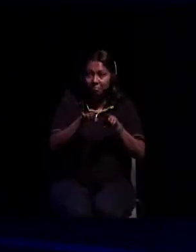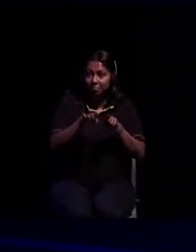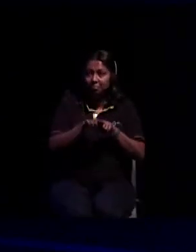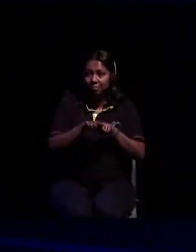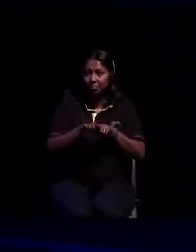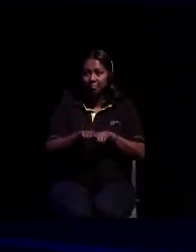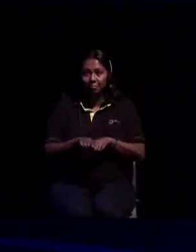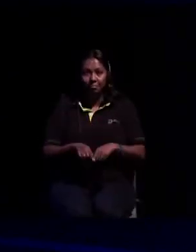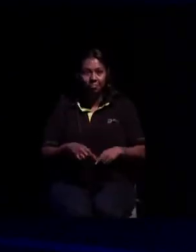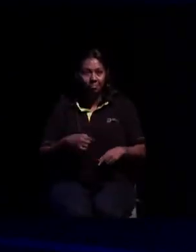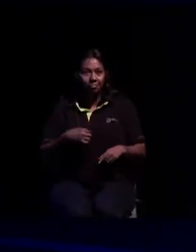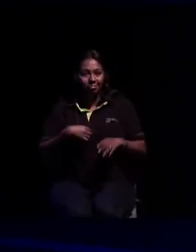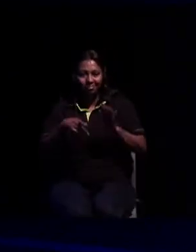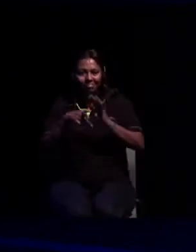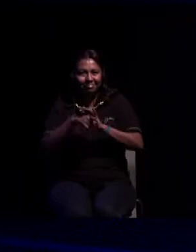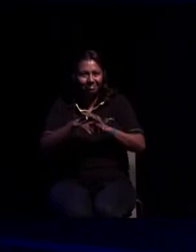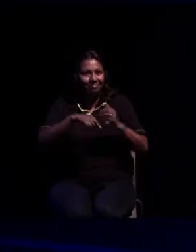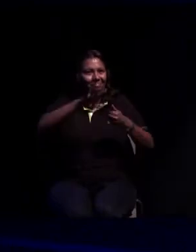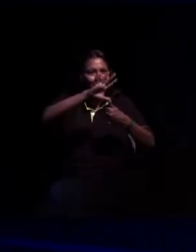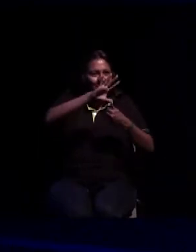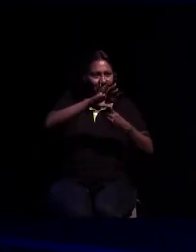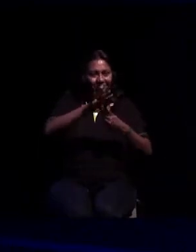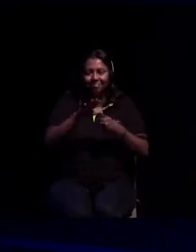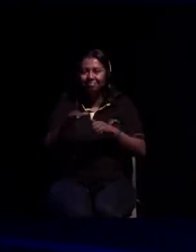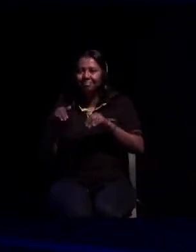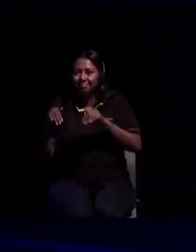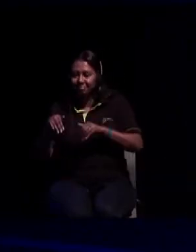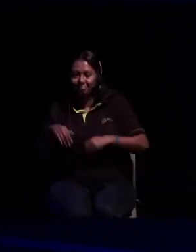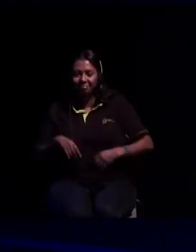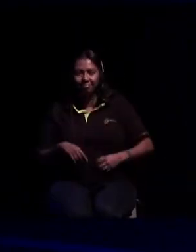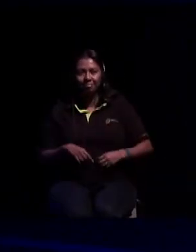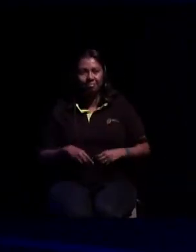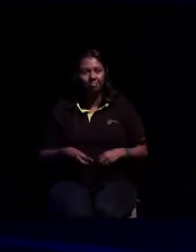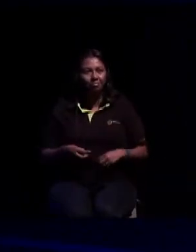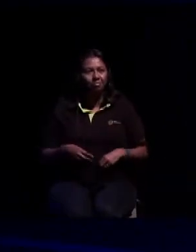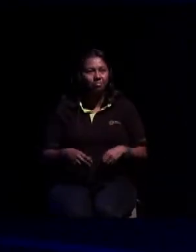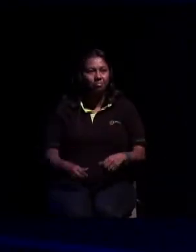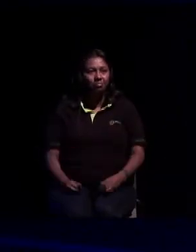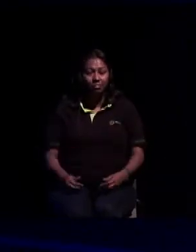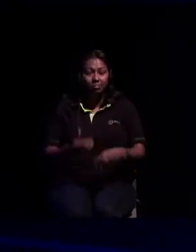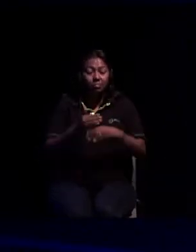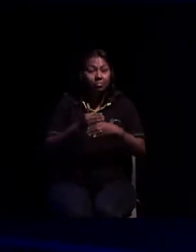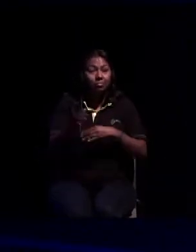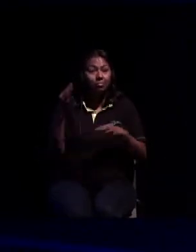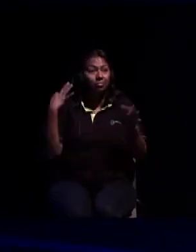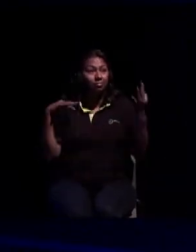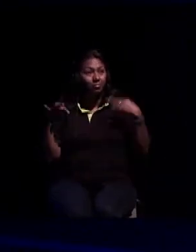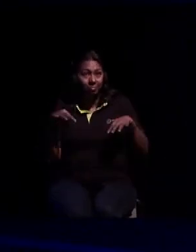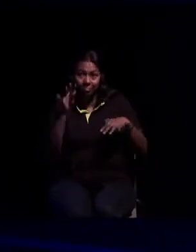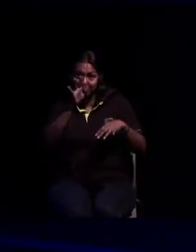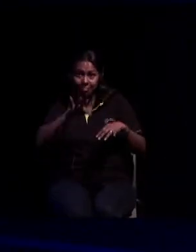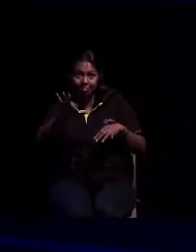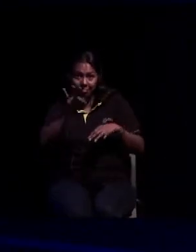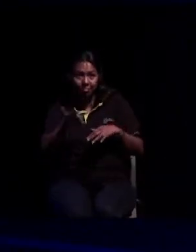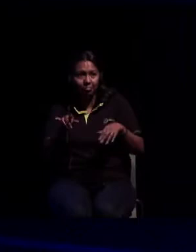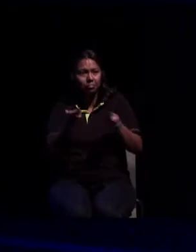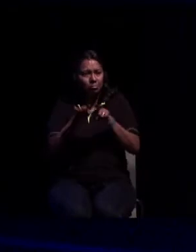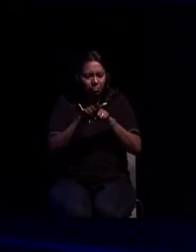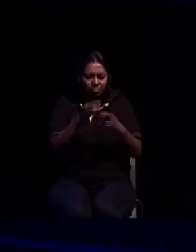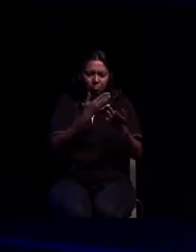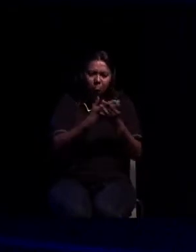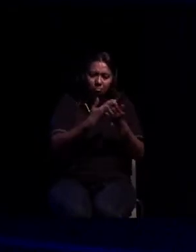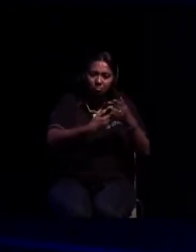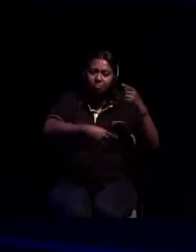into tourism unwillingly. I'm a tourism academic, but I had done development studies in politics, so I come at tourism with a